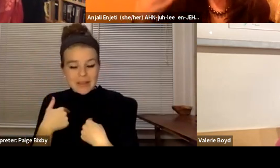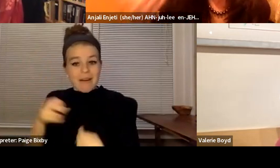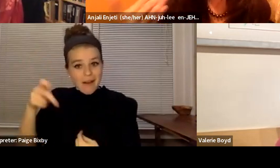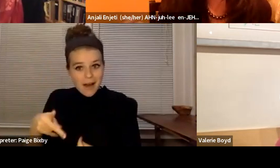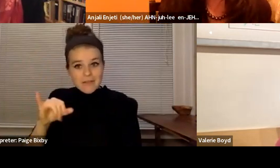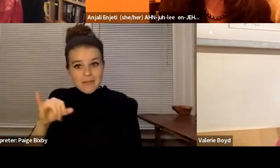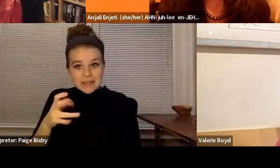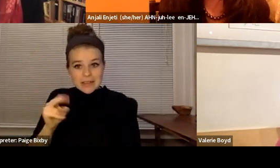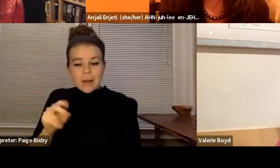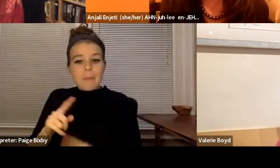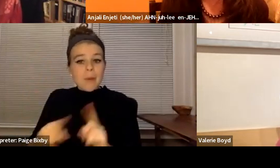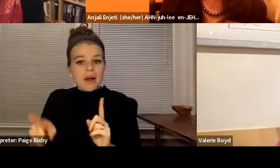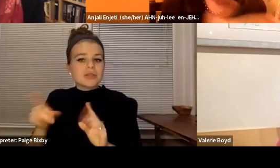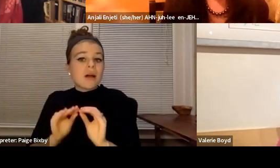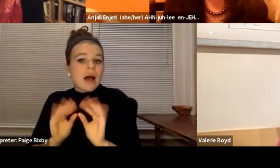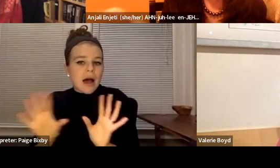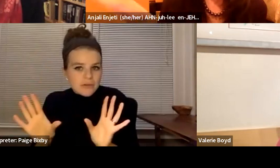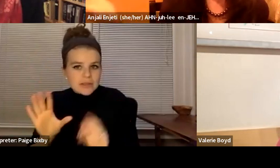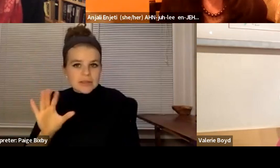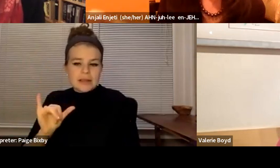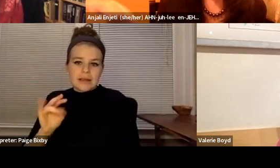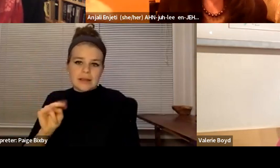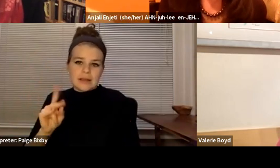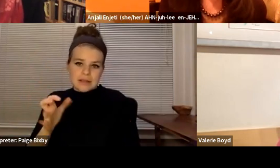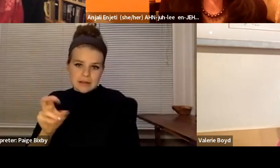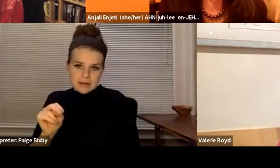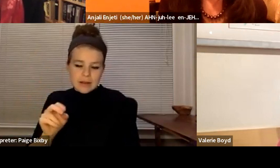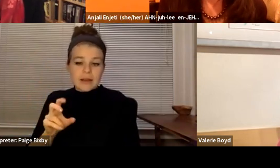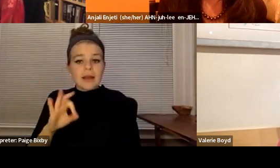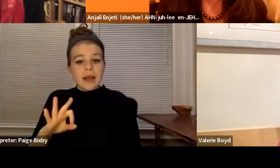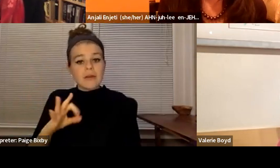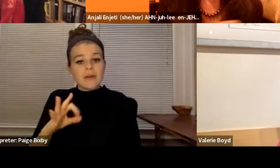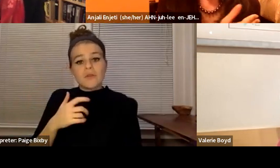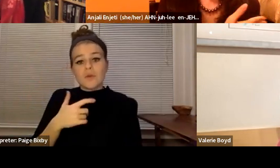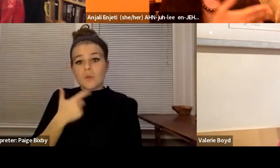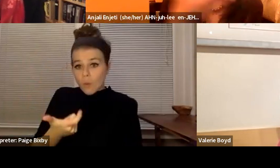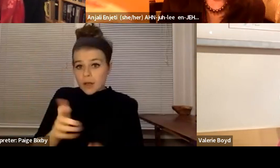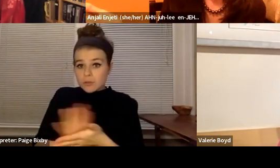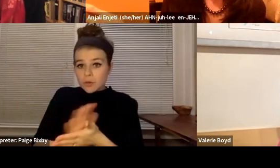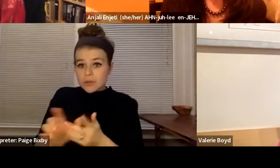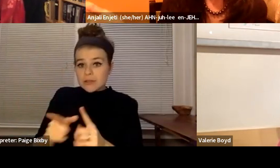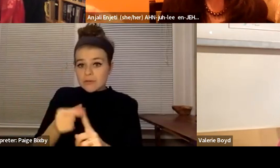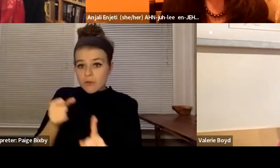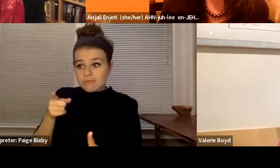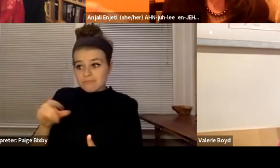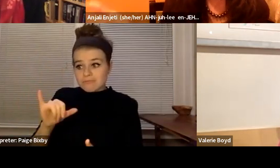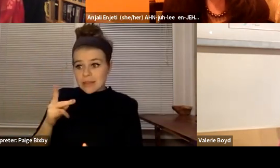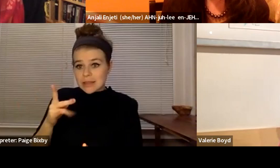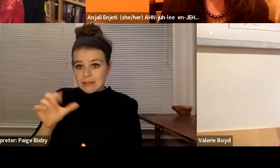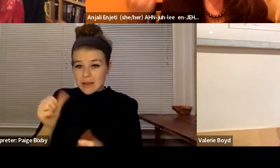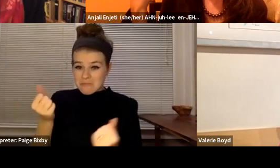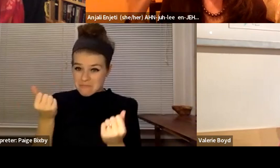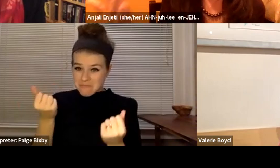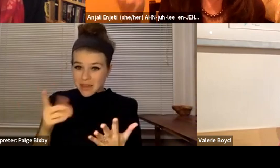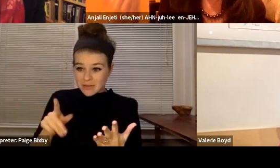very obviously Indian. Because when you look at movies coming out of India, you know, a lot of those